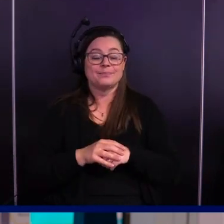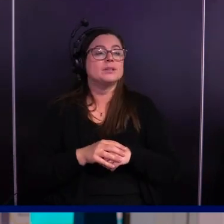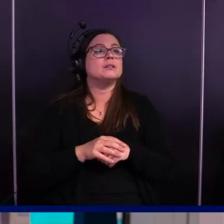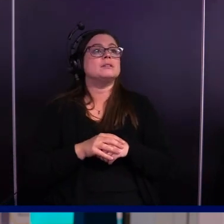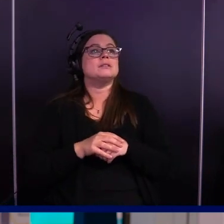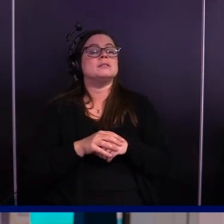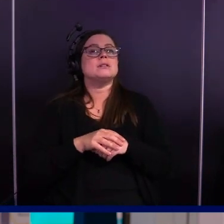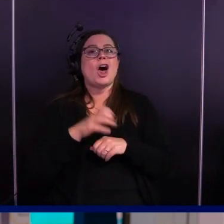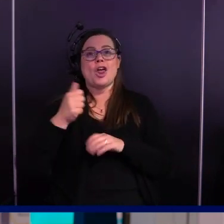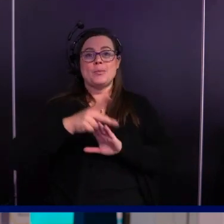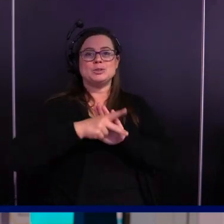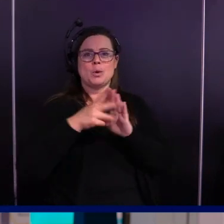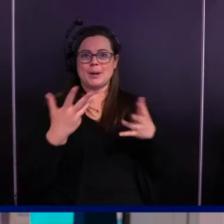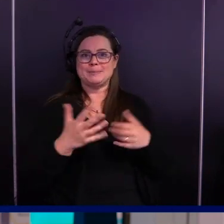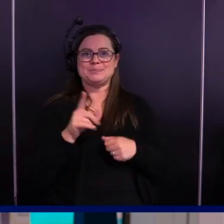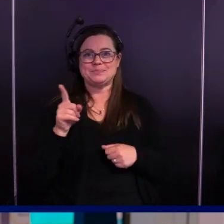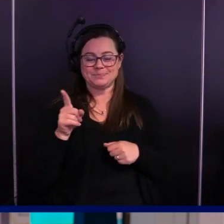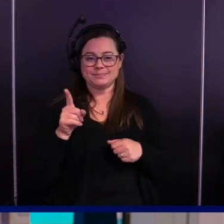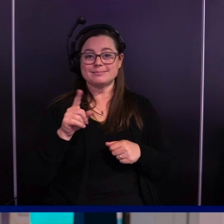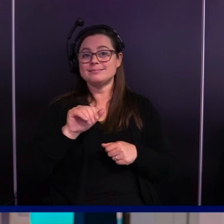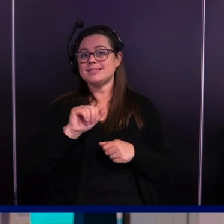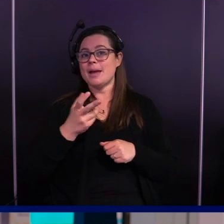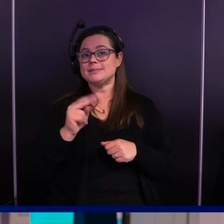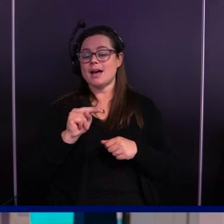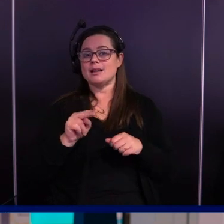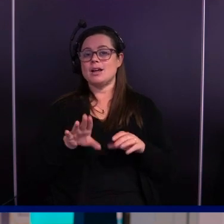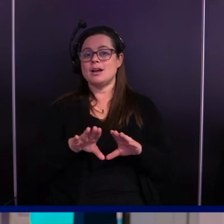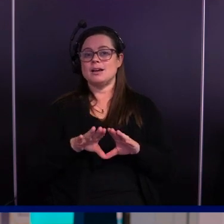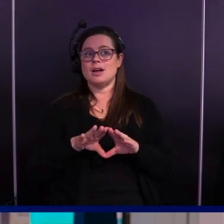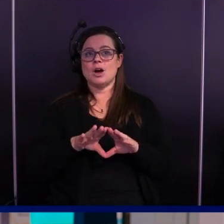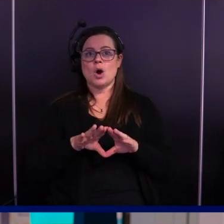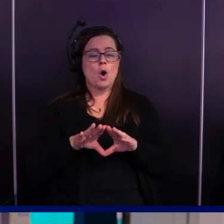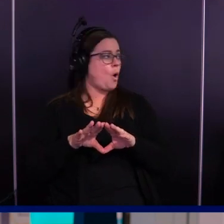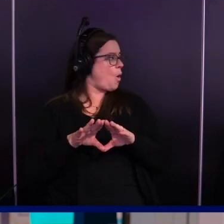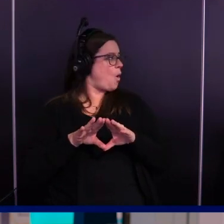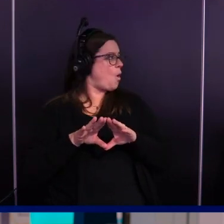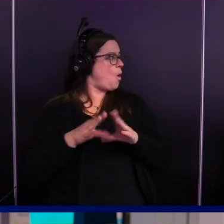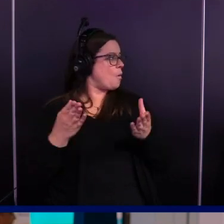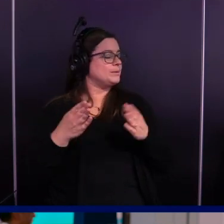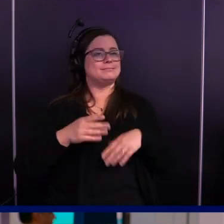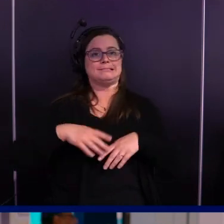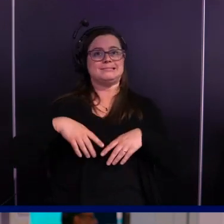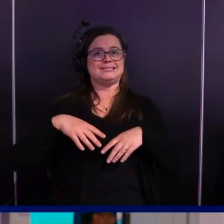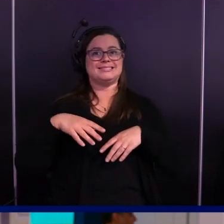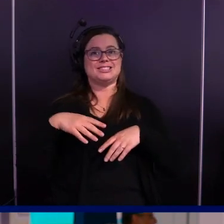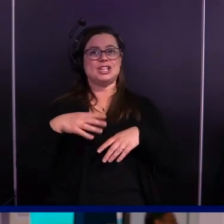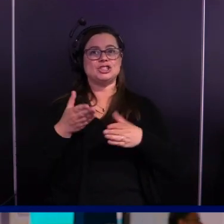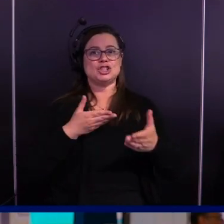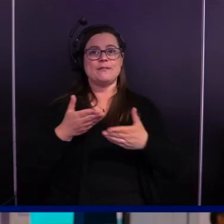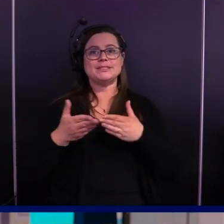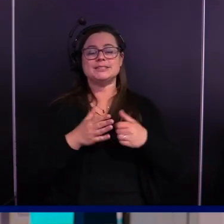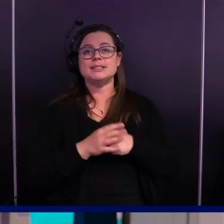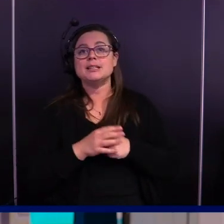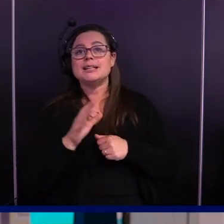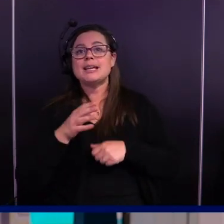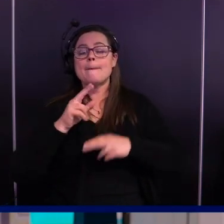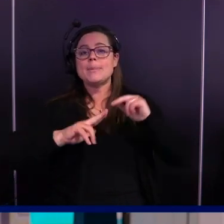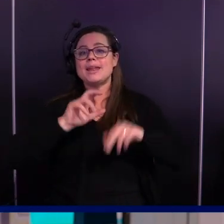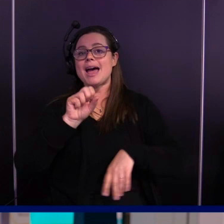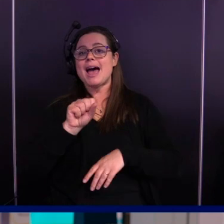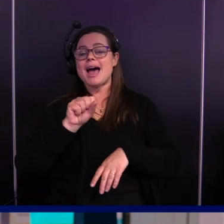another persona here. Amazon OpenSearch service is an operational analytics service. I mean, you can build a SCIM kind of a